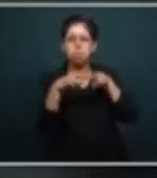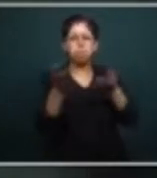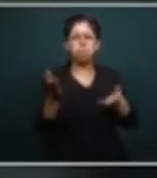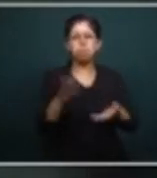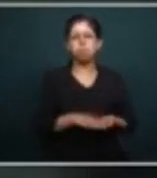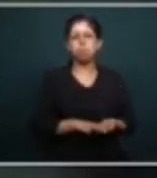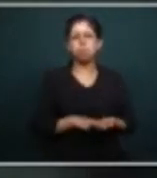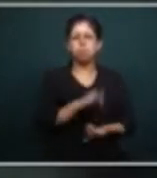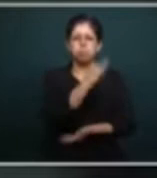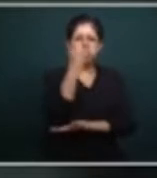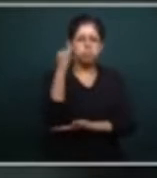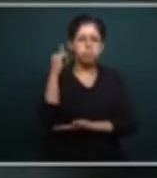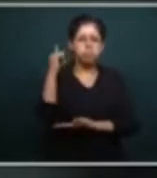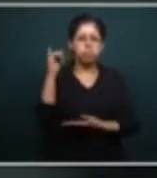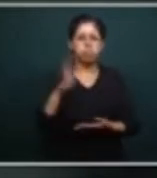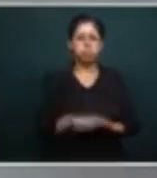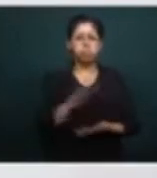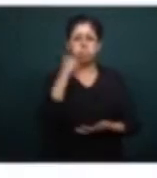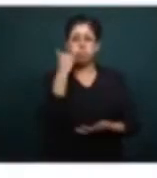public places